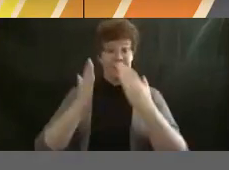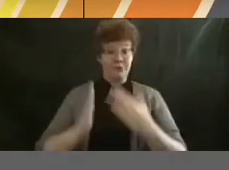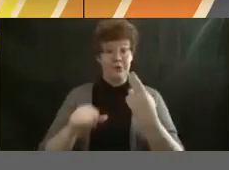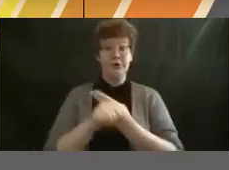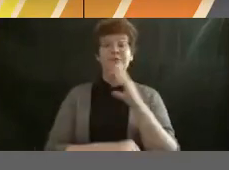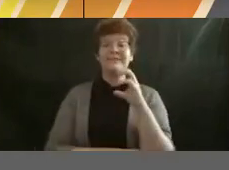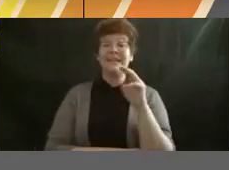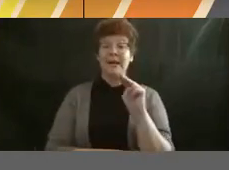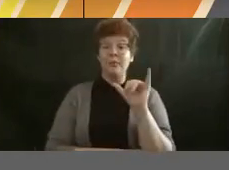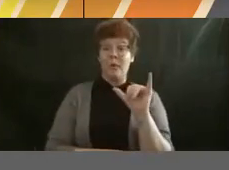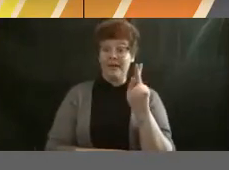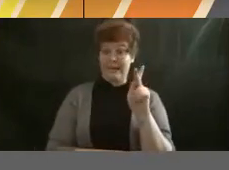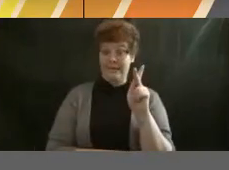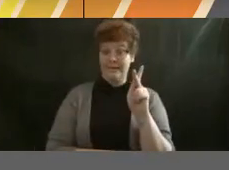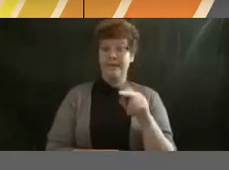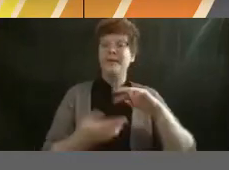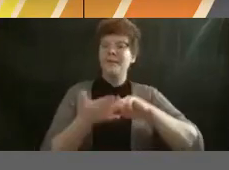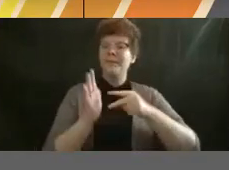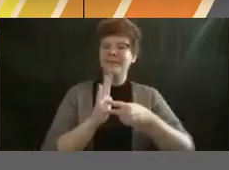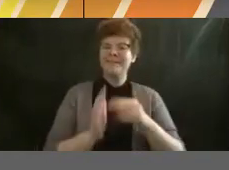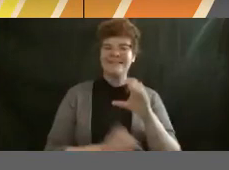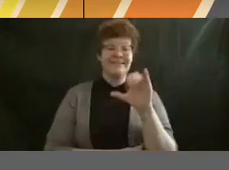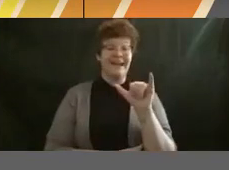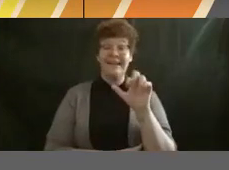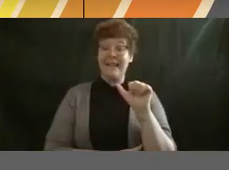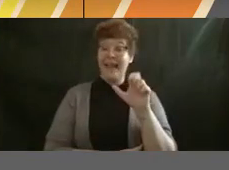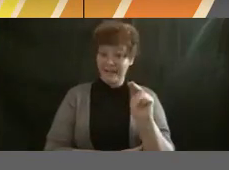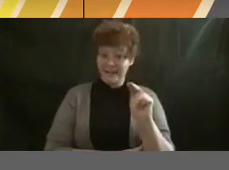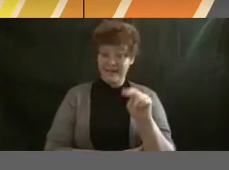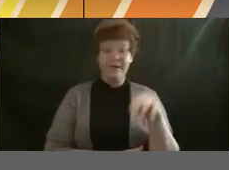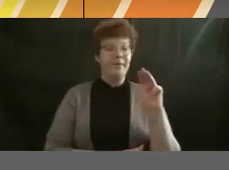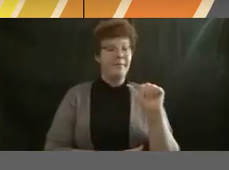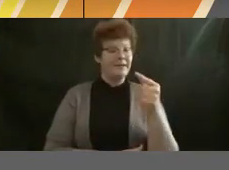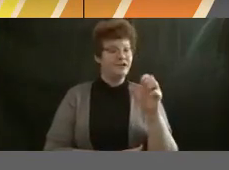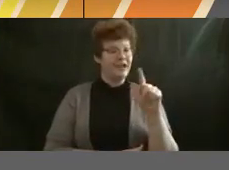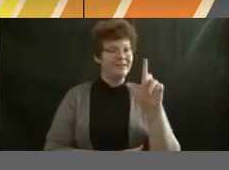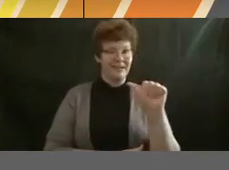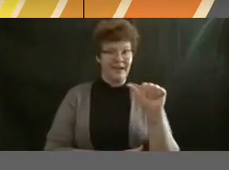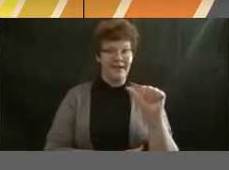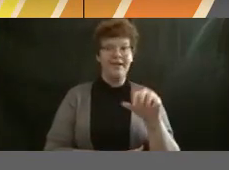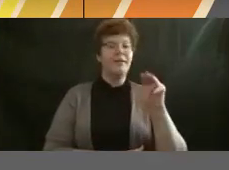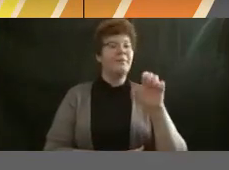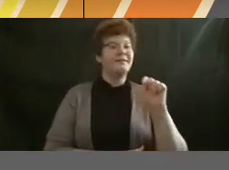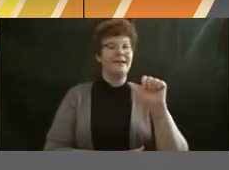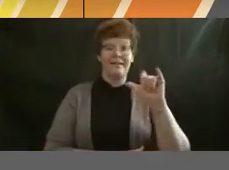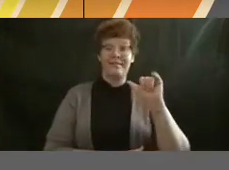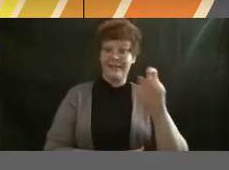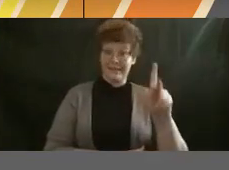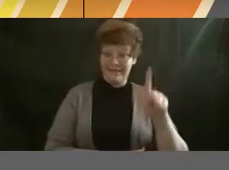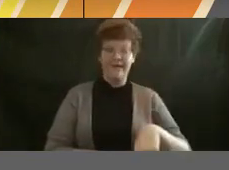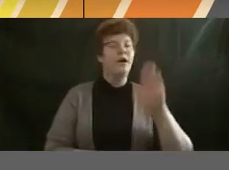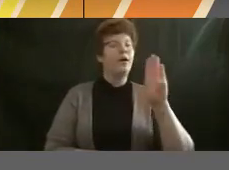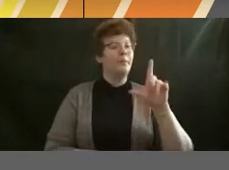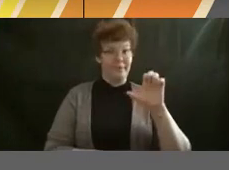for cyan, magenta, yellow, and black. Those are the four colors that are used in printing full